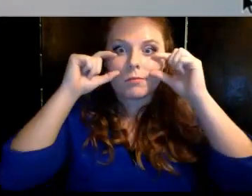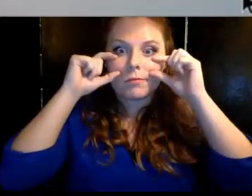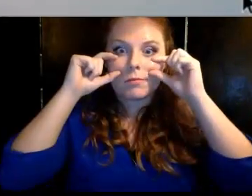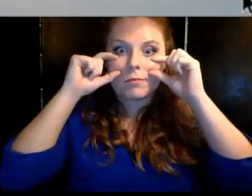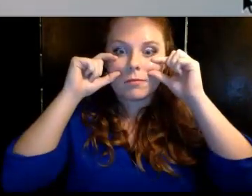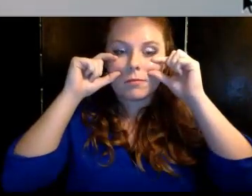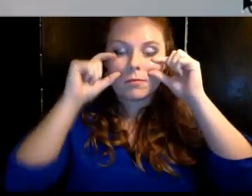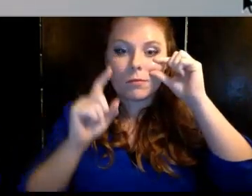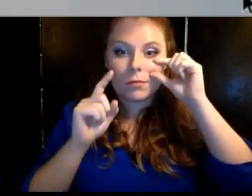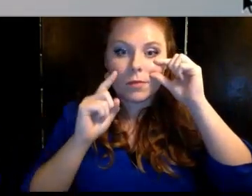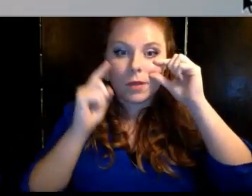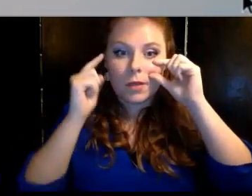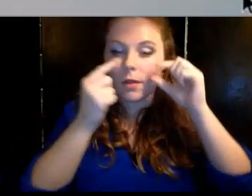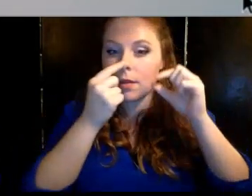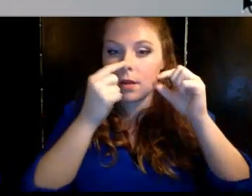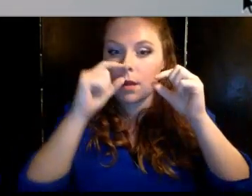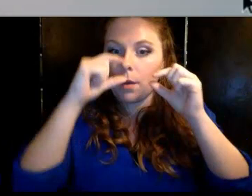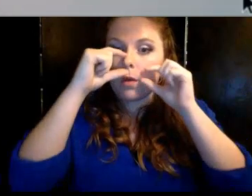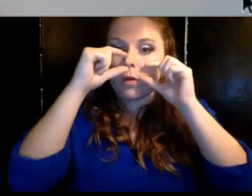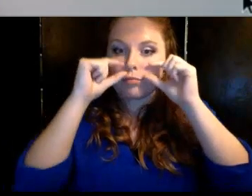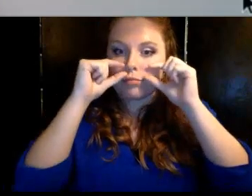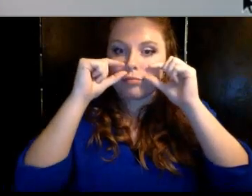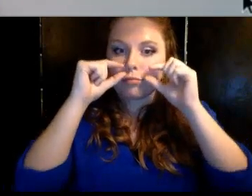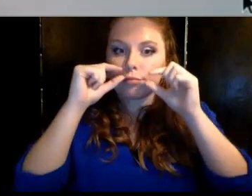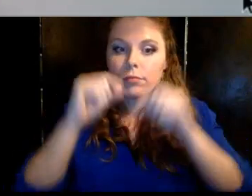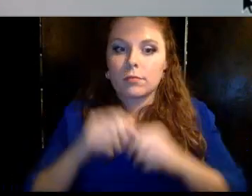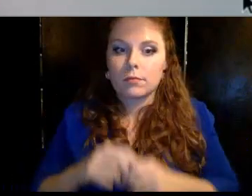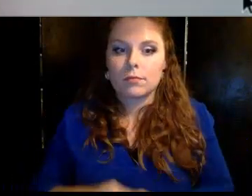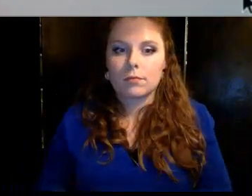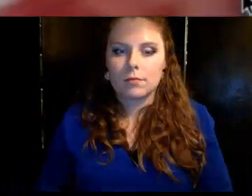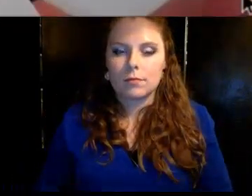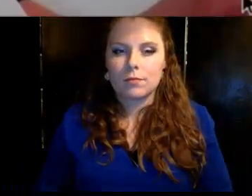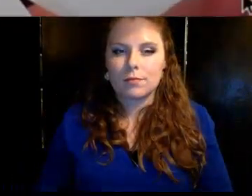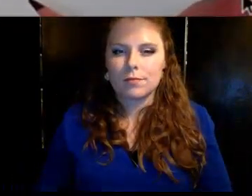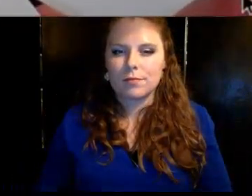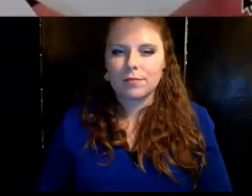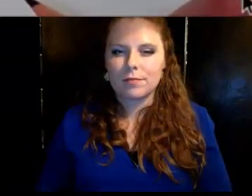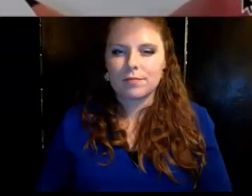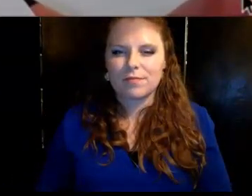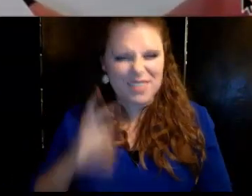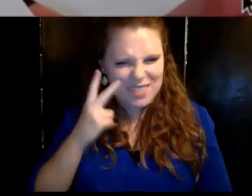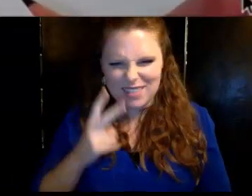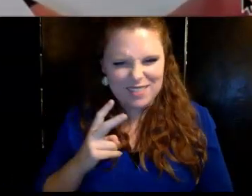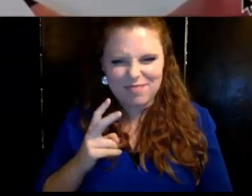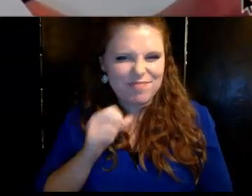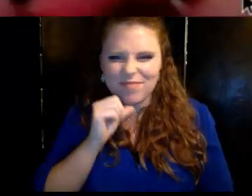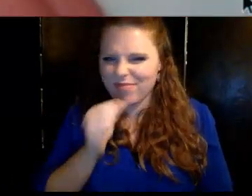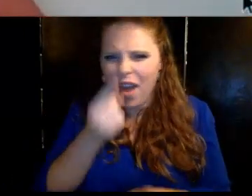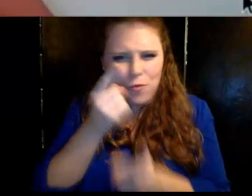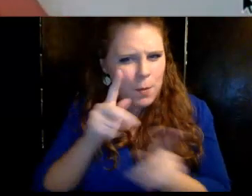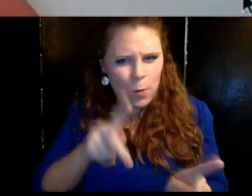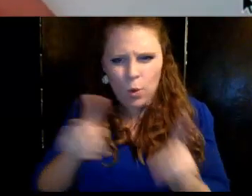and the nose here, and the eyes down here, that's not in proportion,